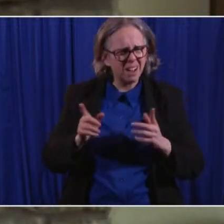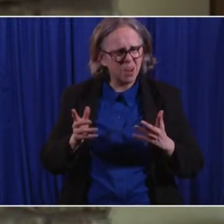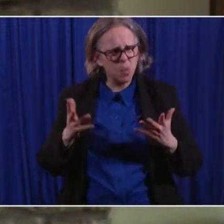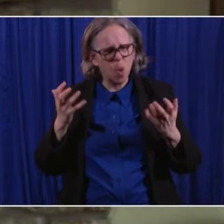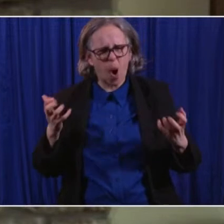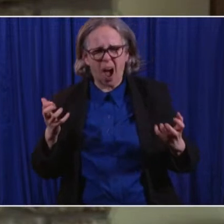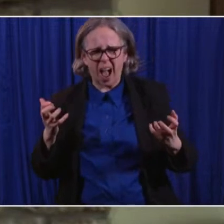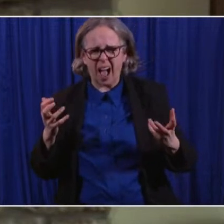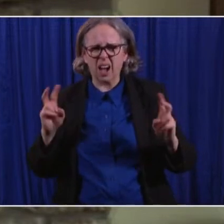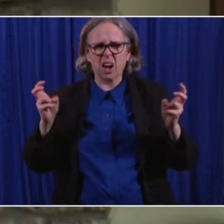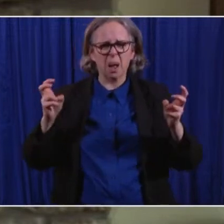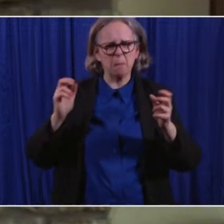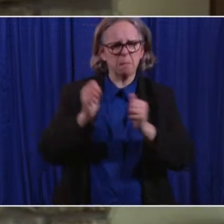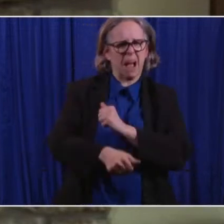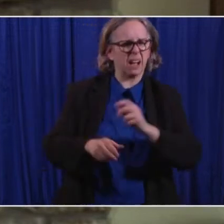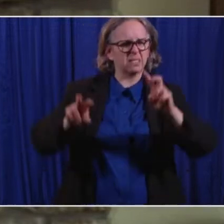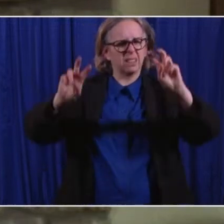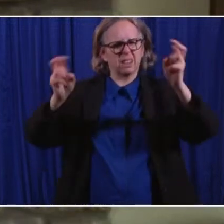resolution,